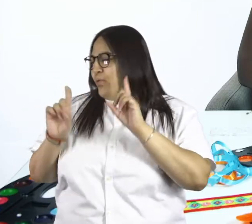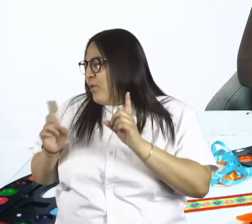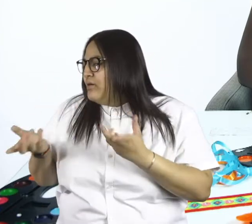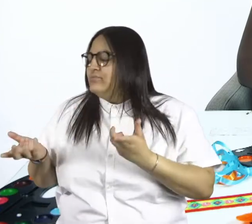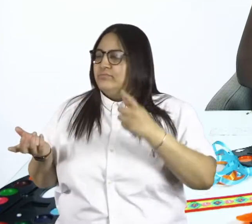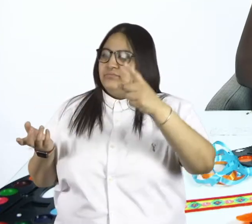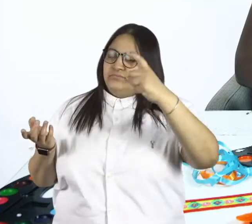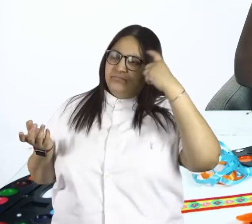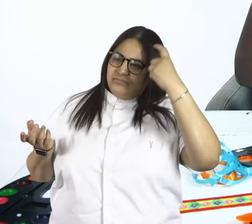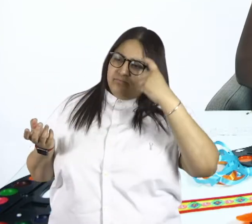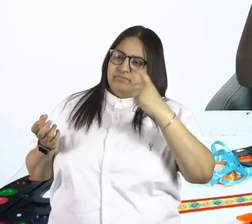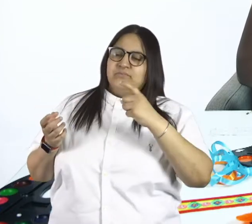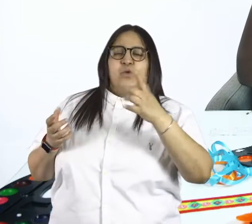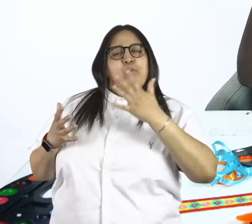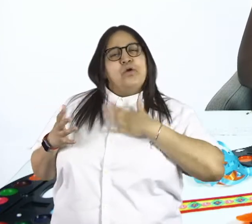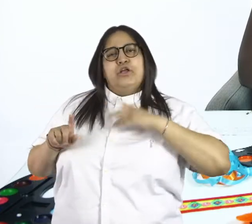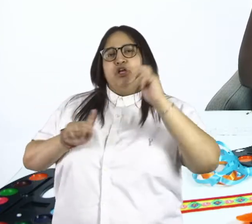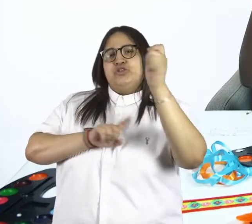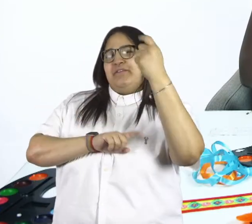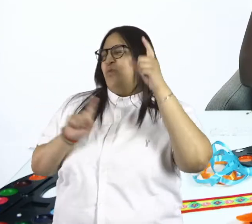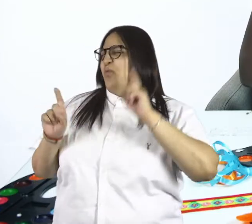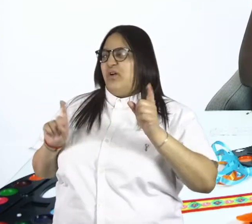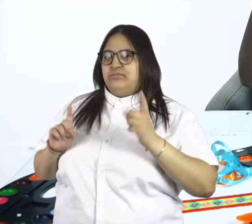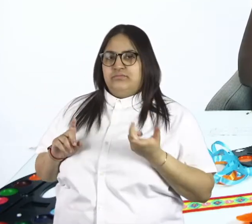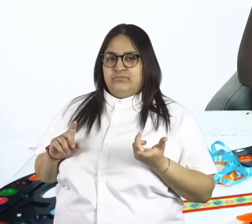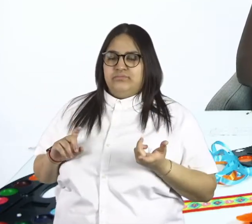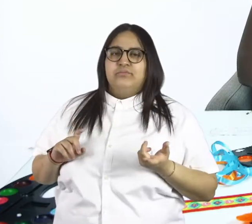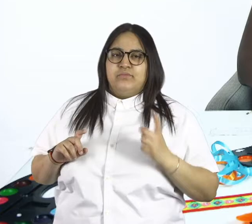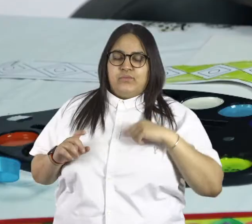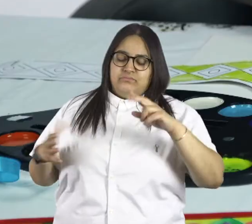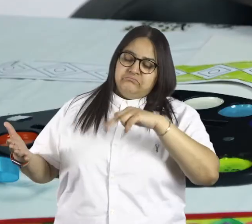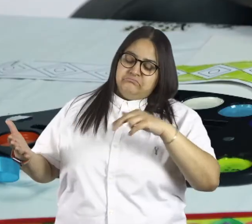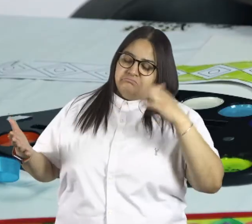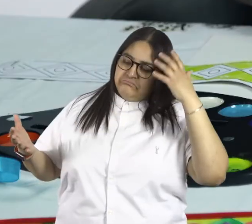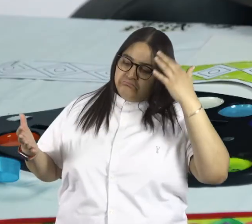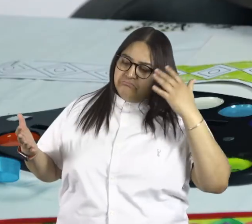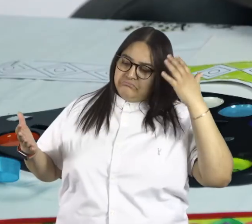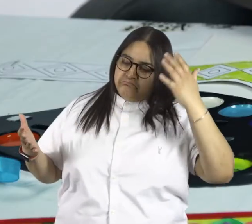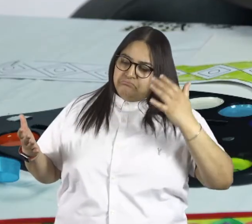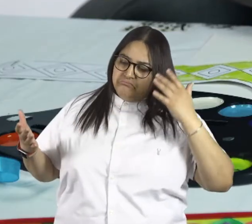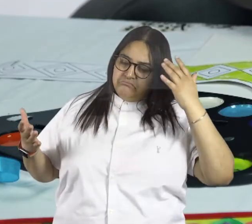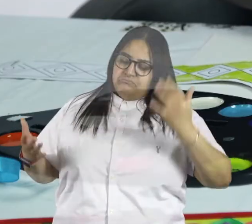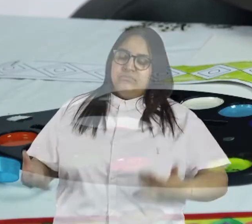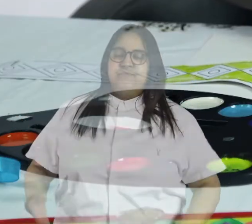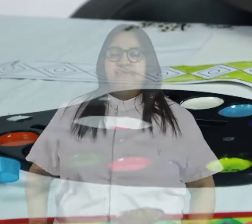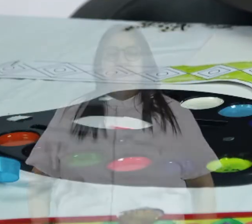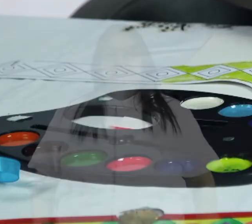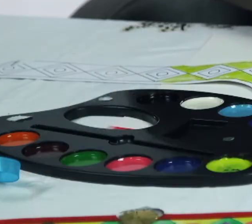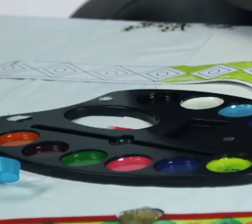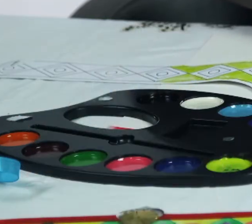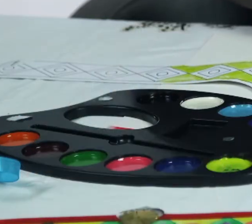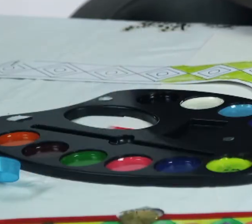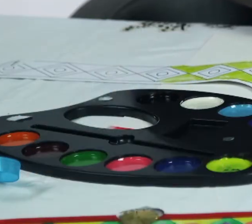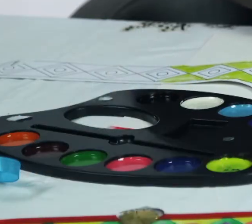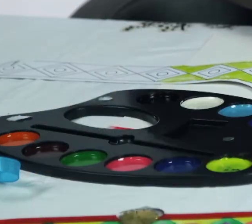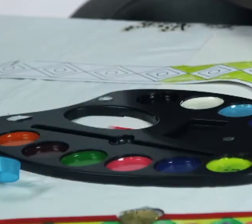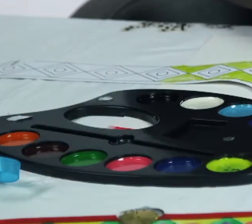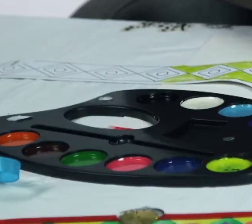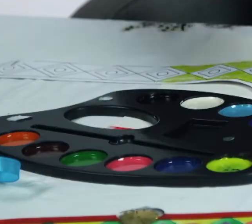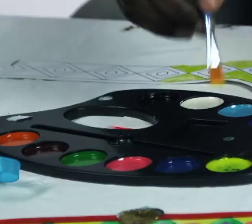want to incorporate. This is if you haven't done it prior, which I advise you do prior, but in case you just want to roll